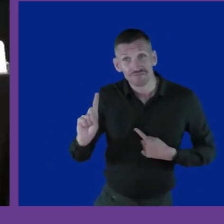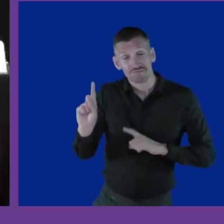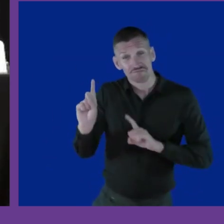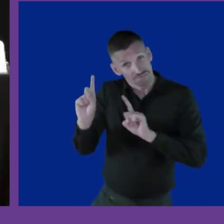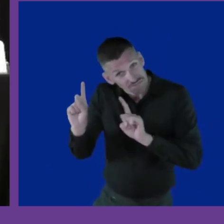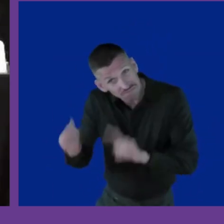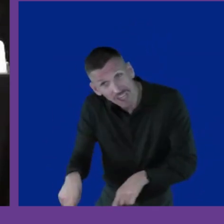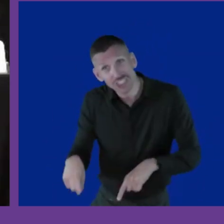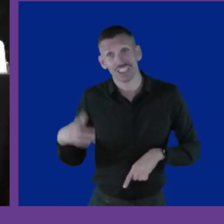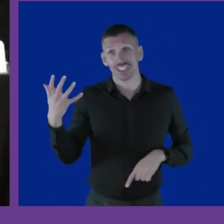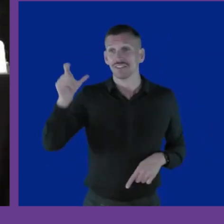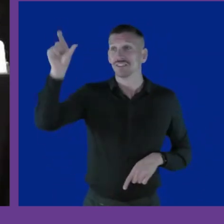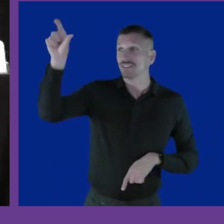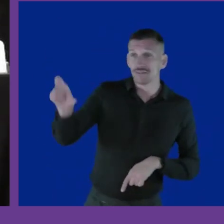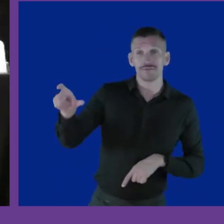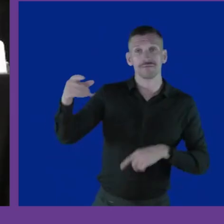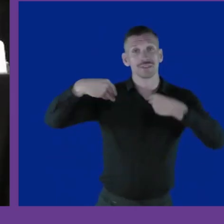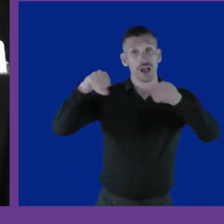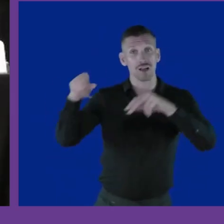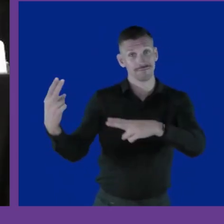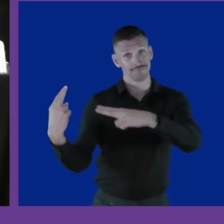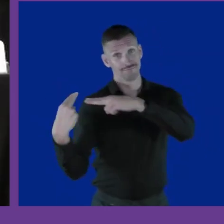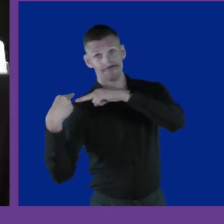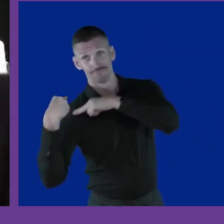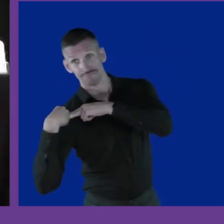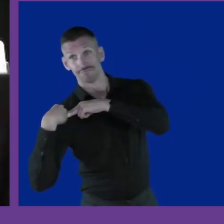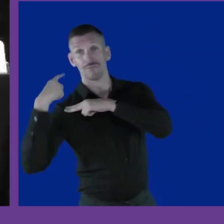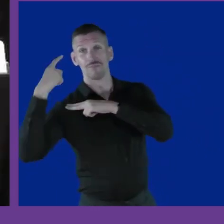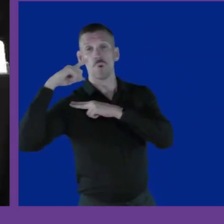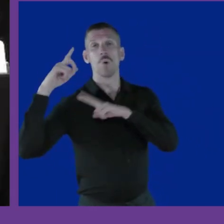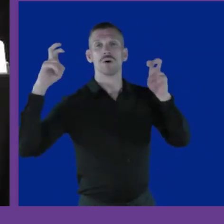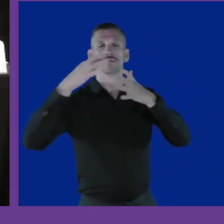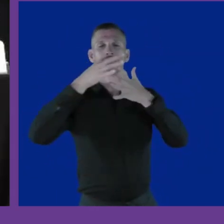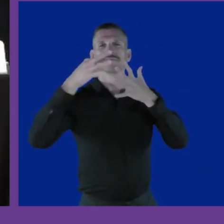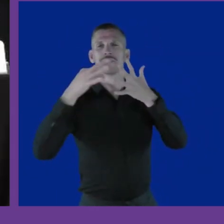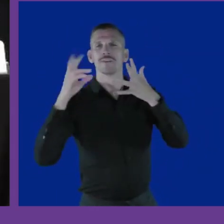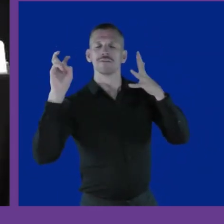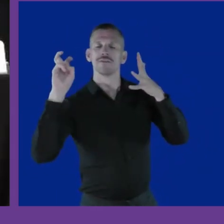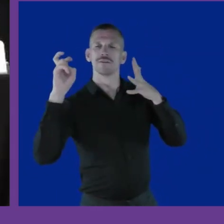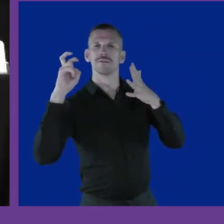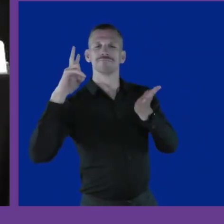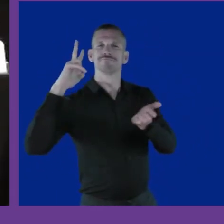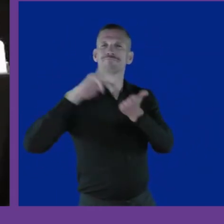the activation of the accessibility option. So this point